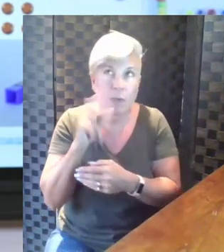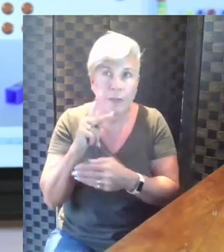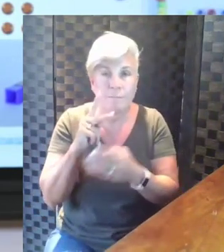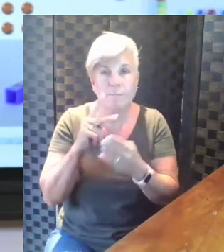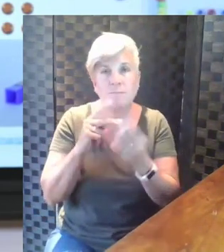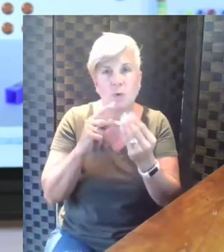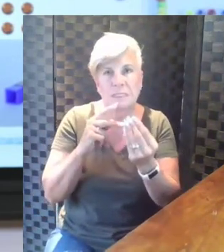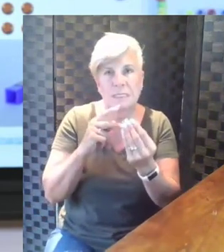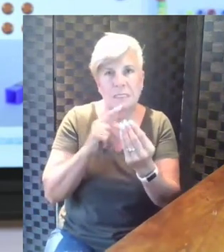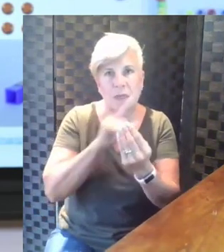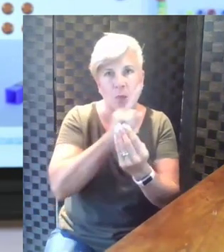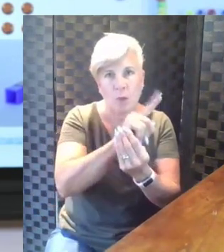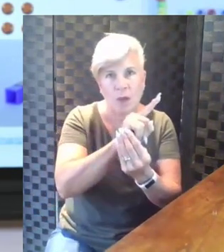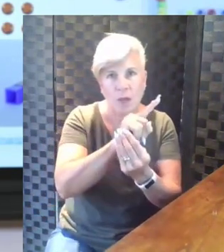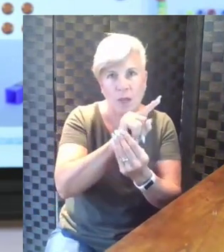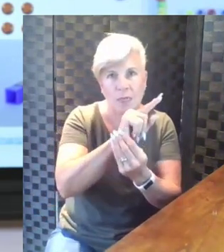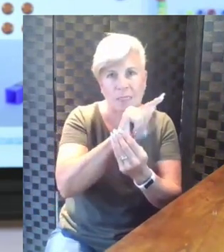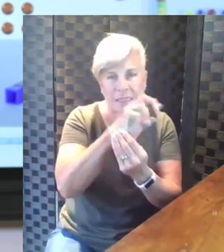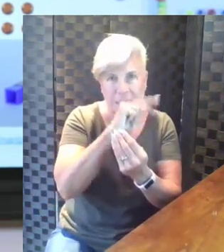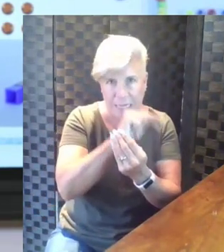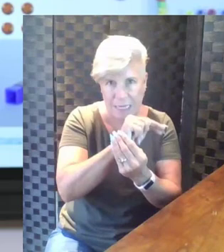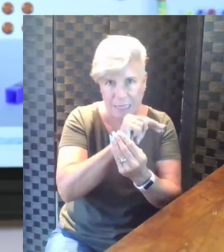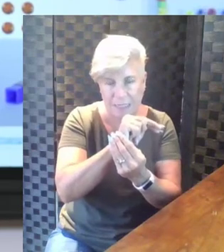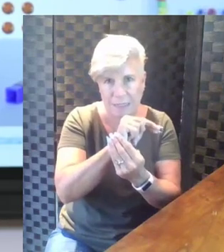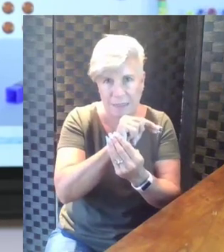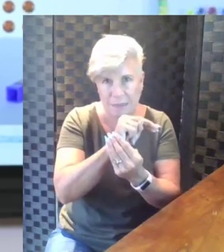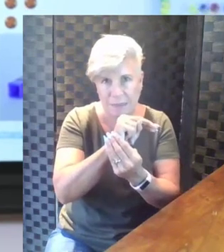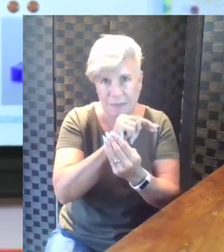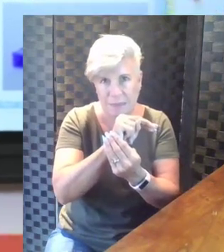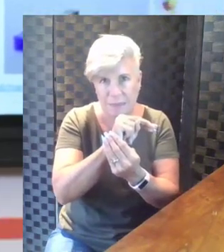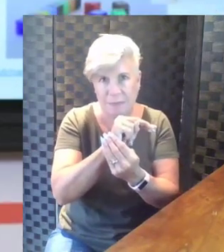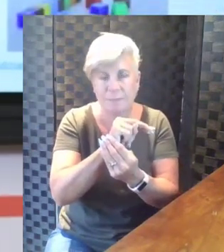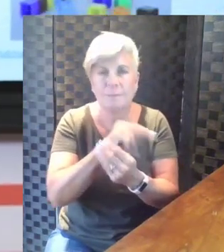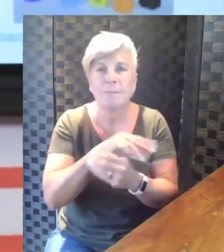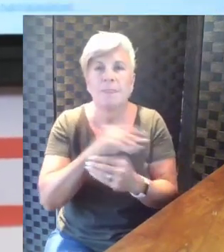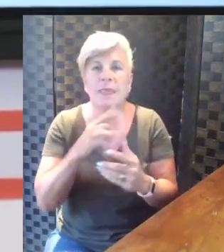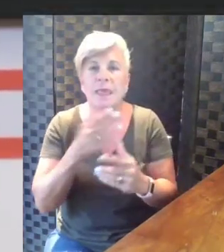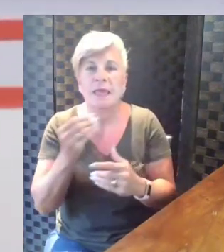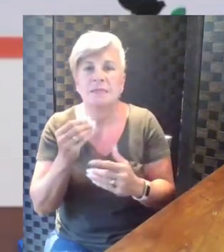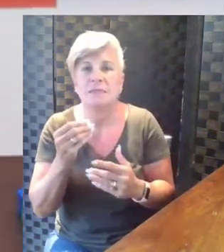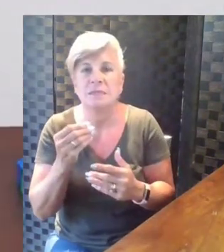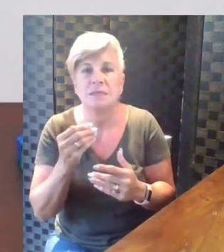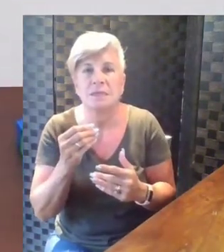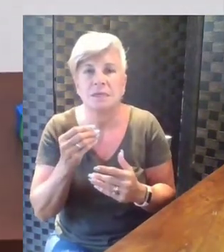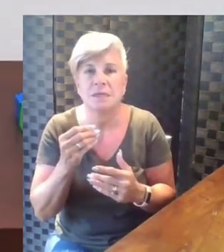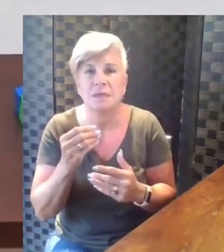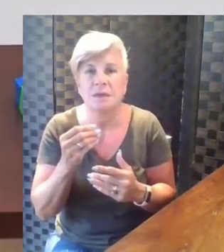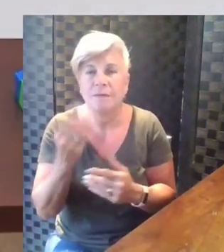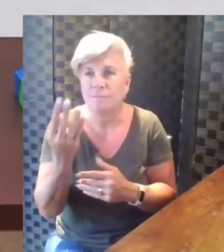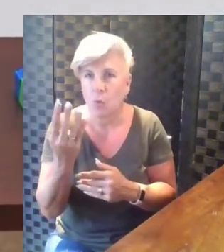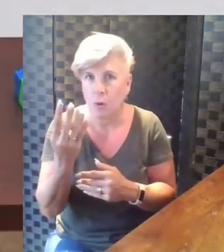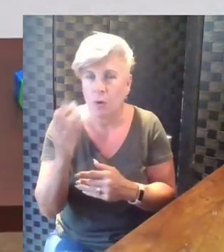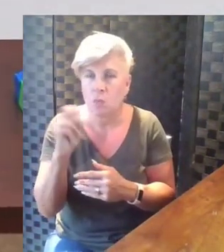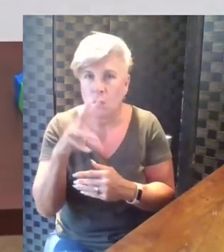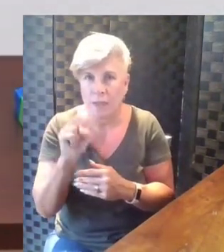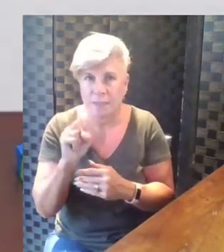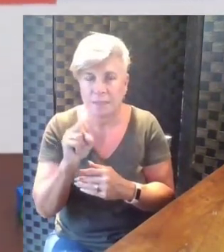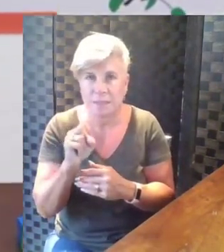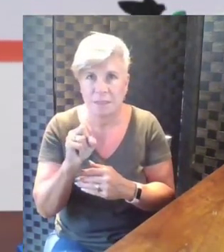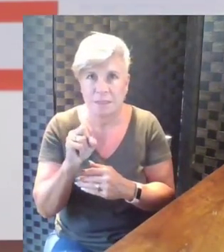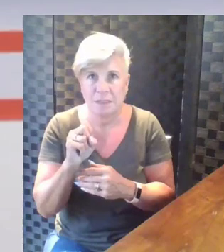okay, 14 is the 1 stands for a group of 10, so here's my group of 10, and 4 extra